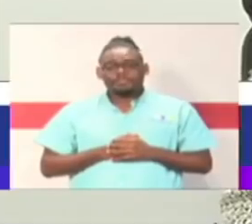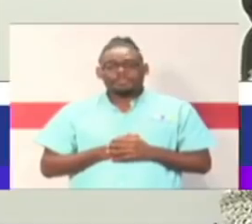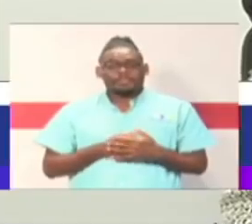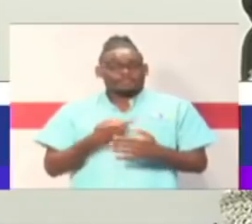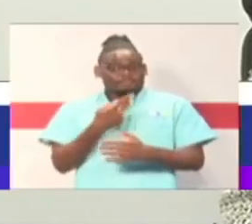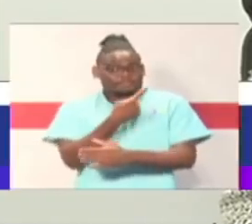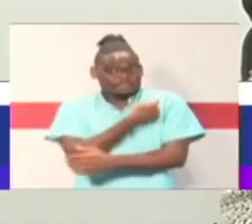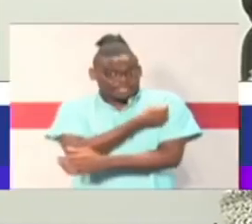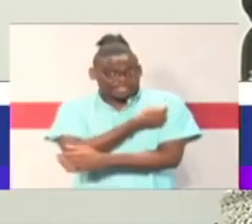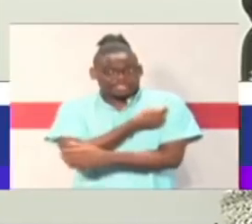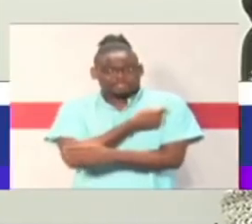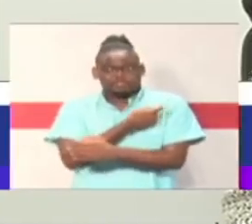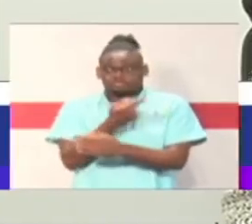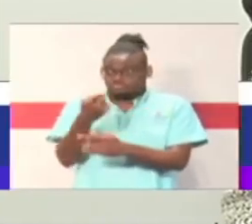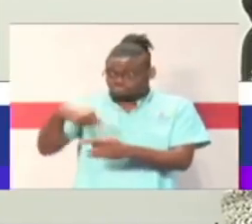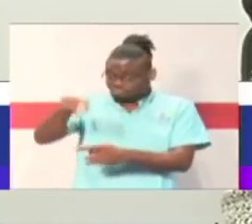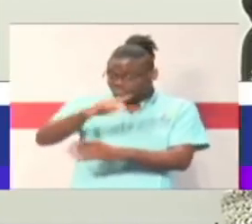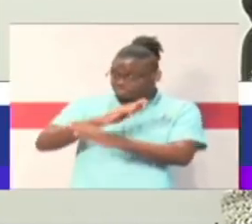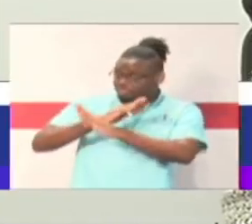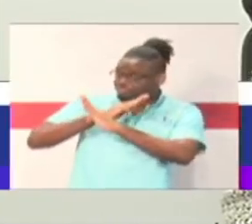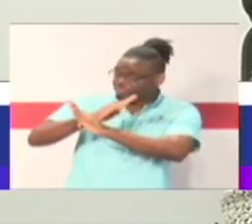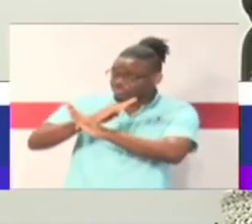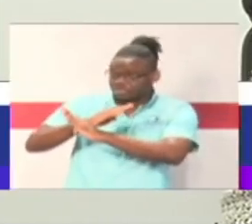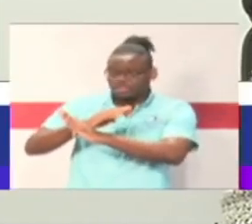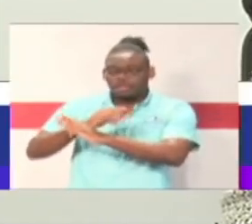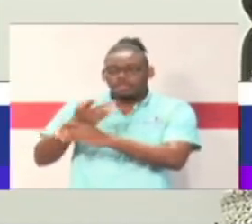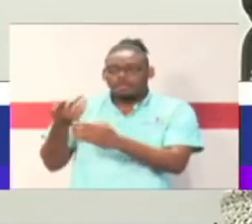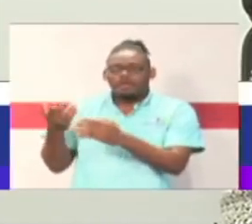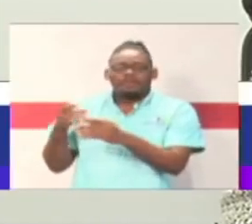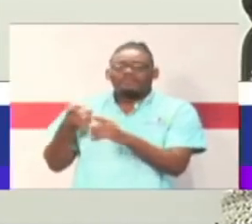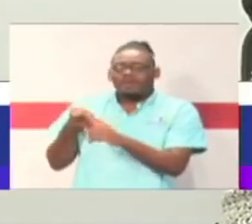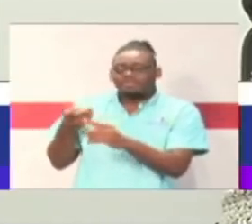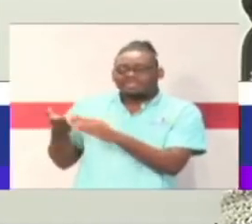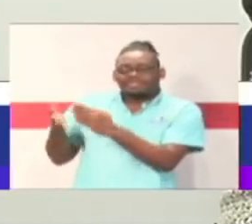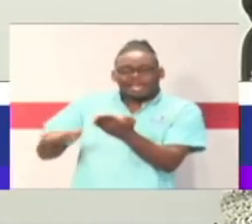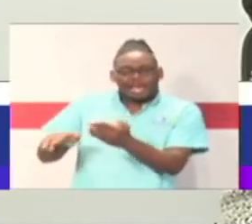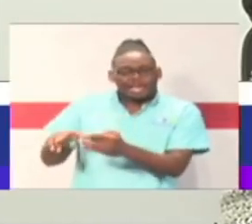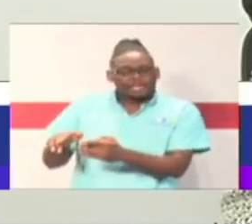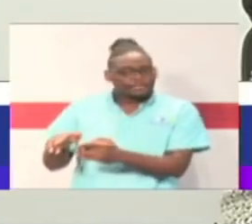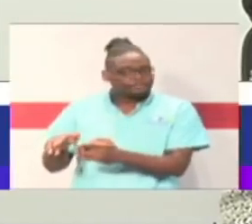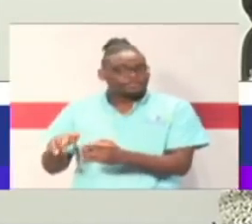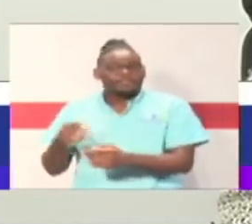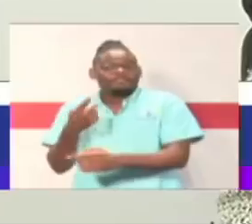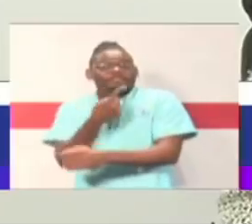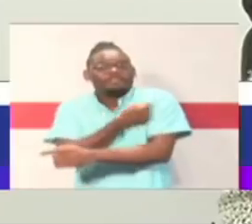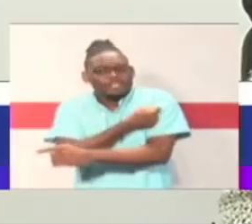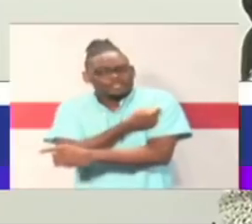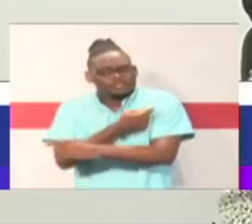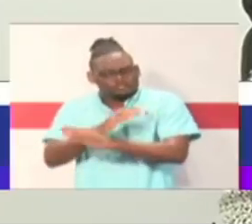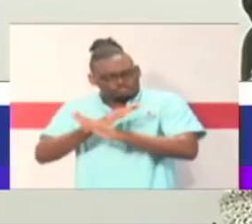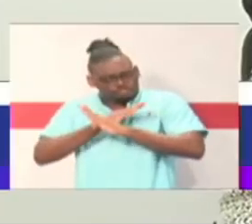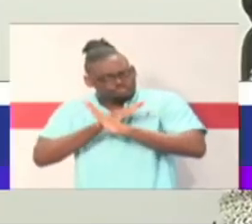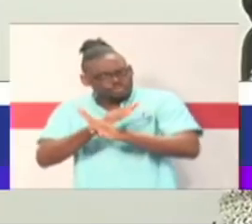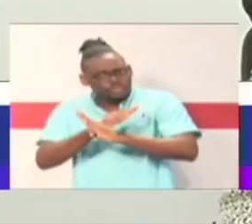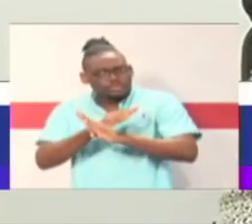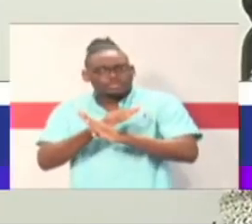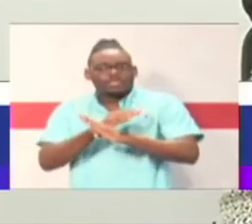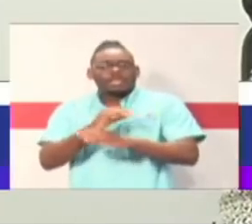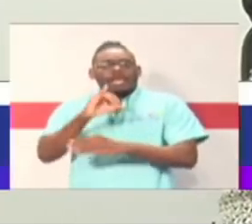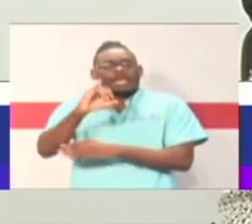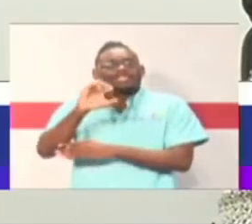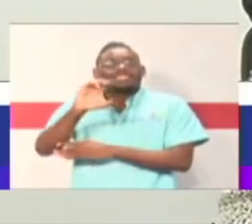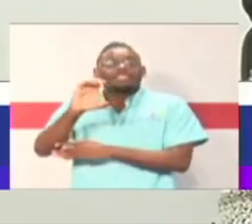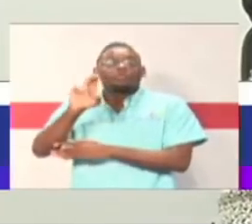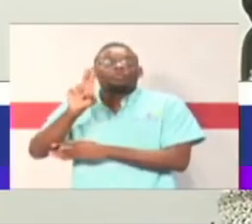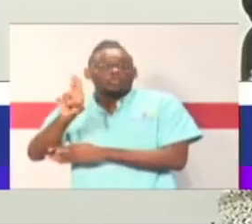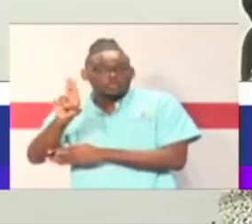deaths. Vaccines prevent avoidable ICU and HDU admissions and prevent our healthcare system